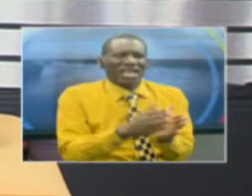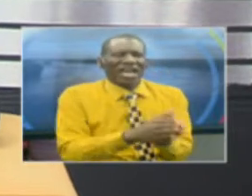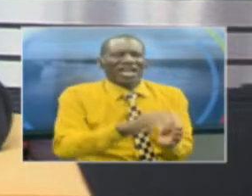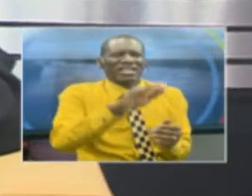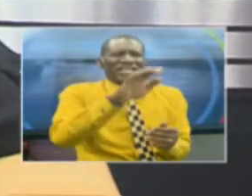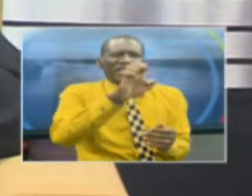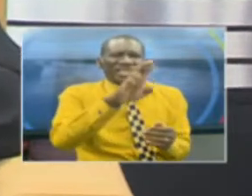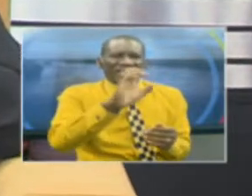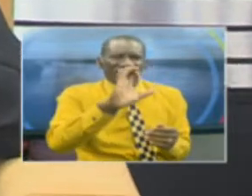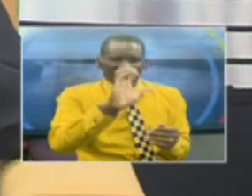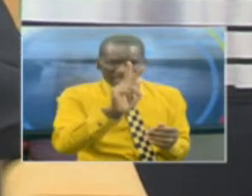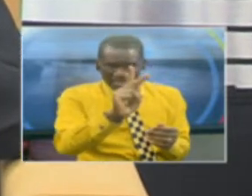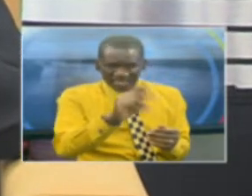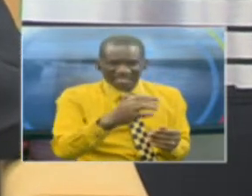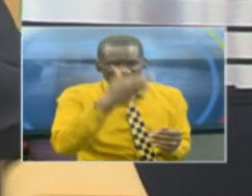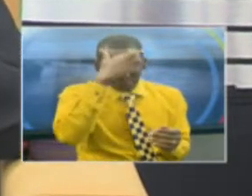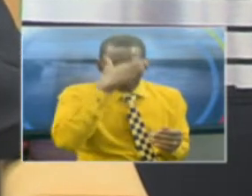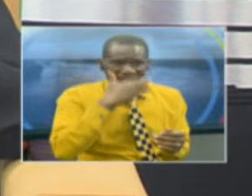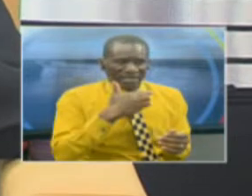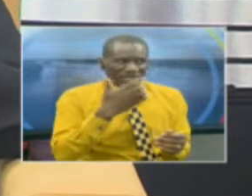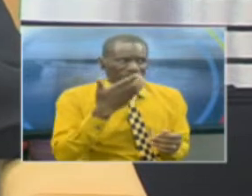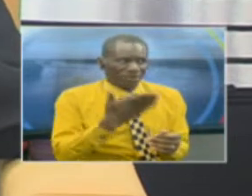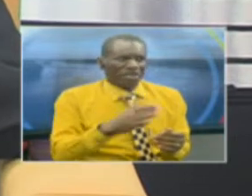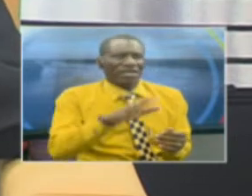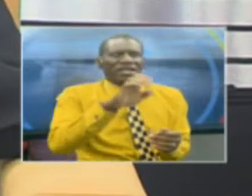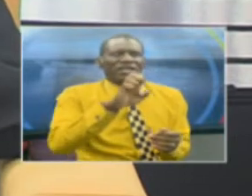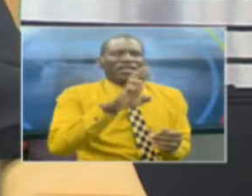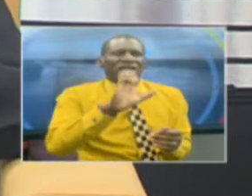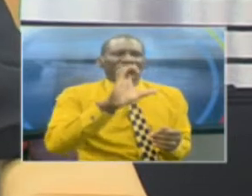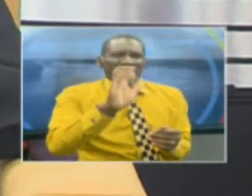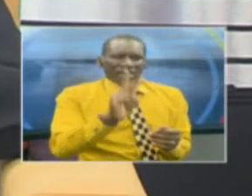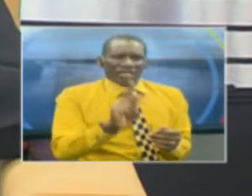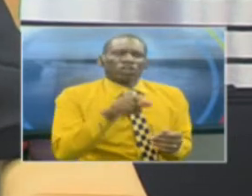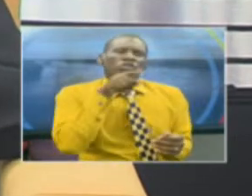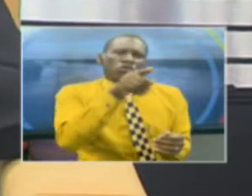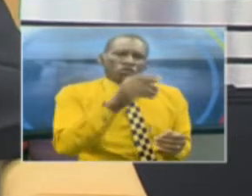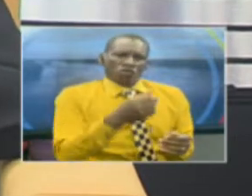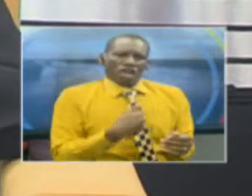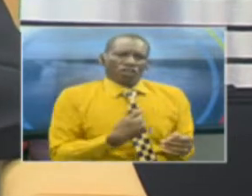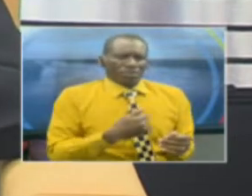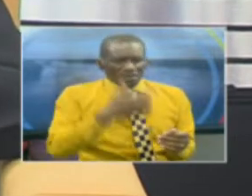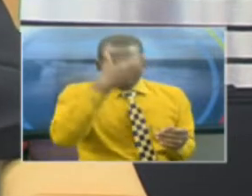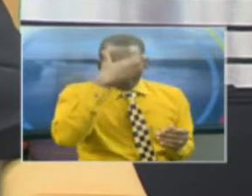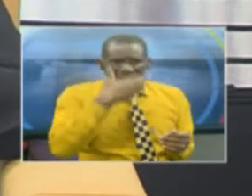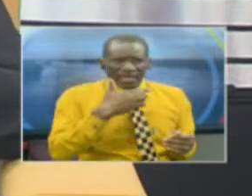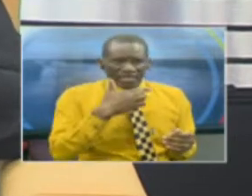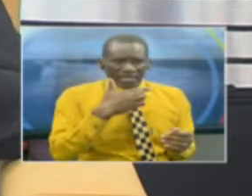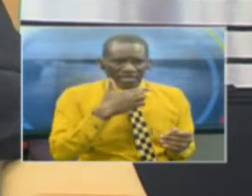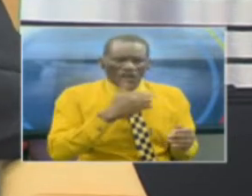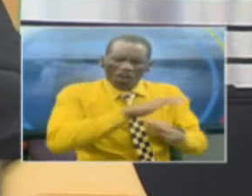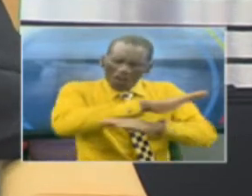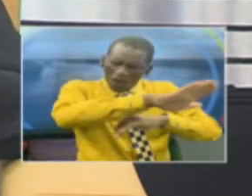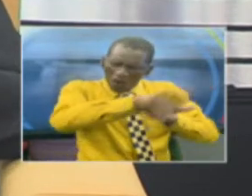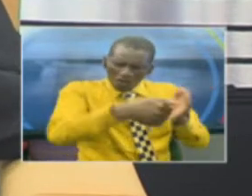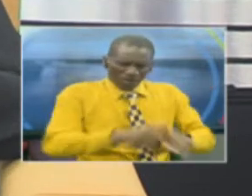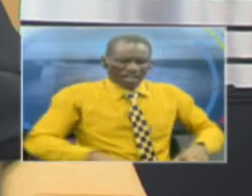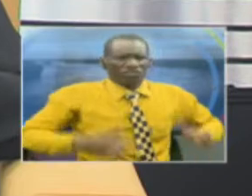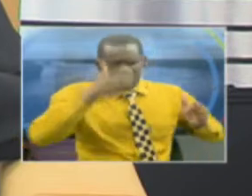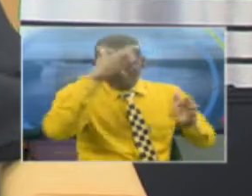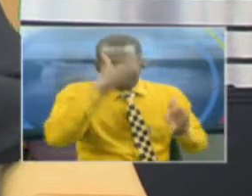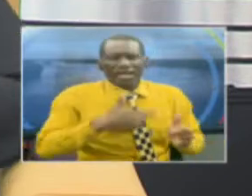is visually impaired. Eric, you have been visually impaired all your life and you met